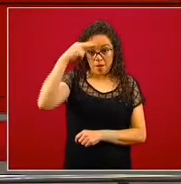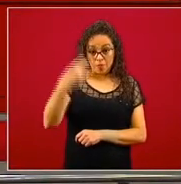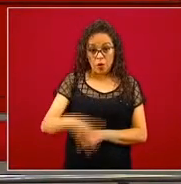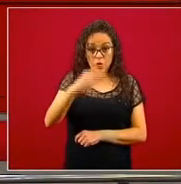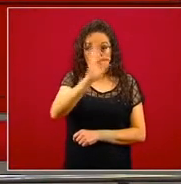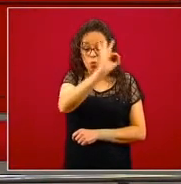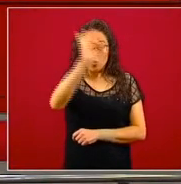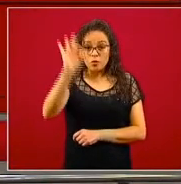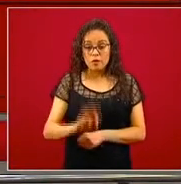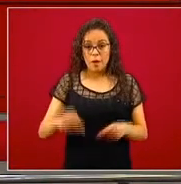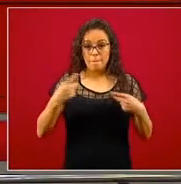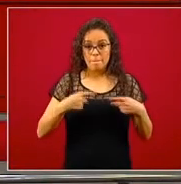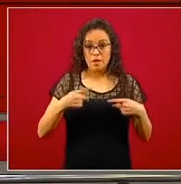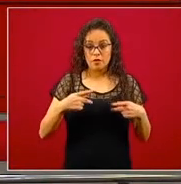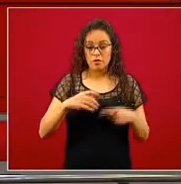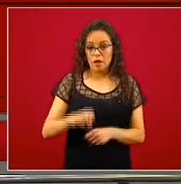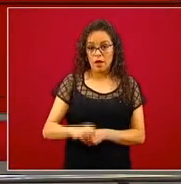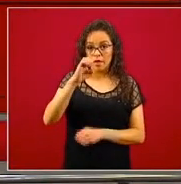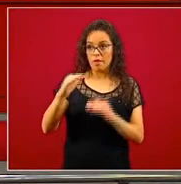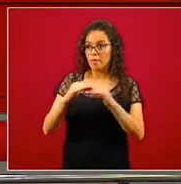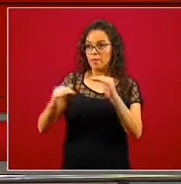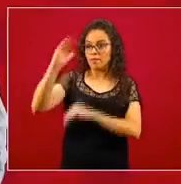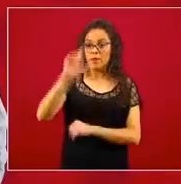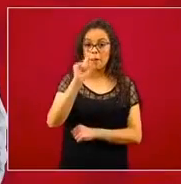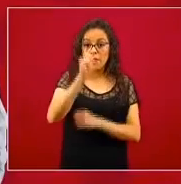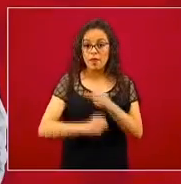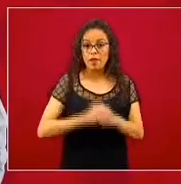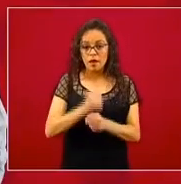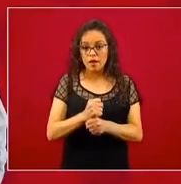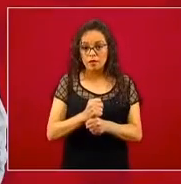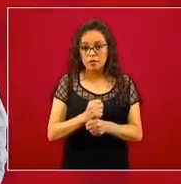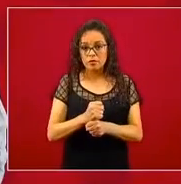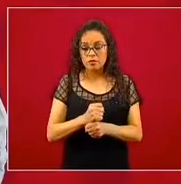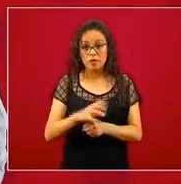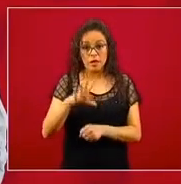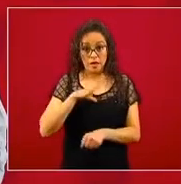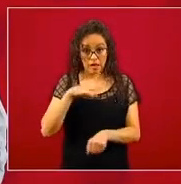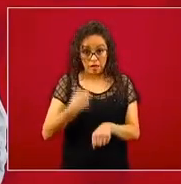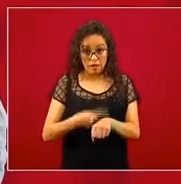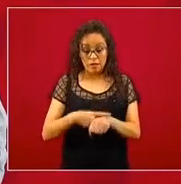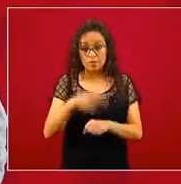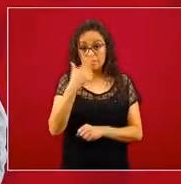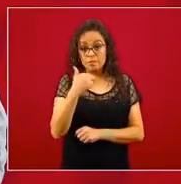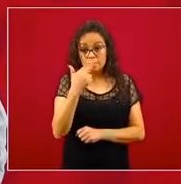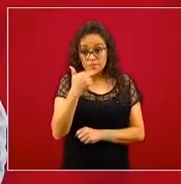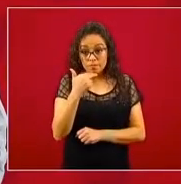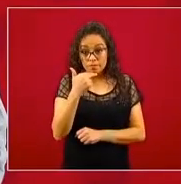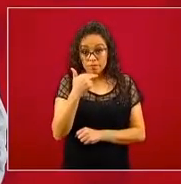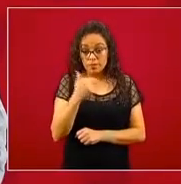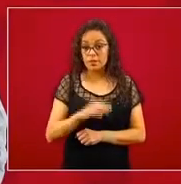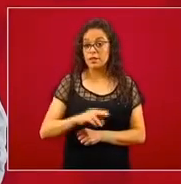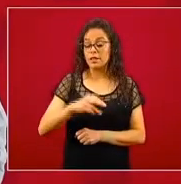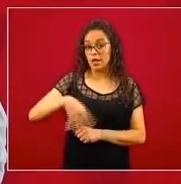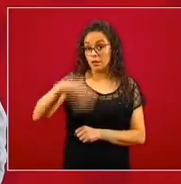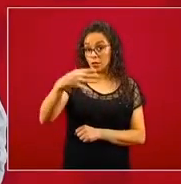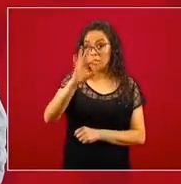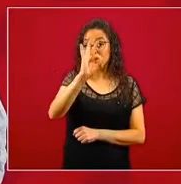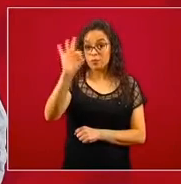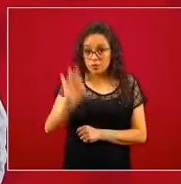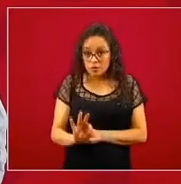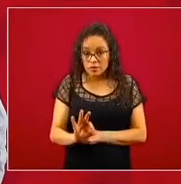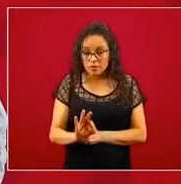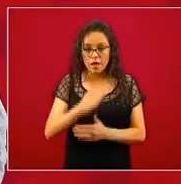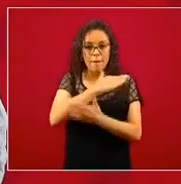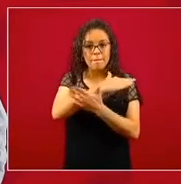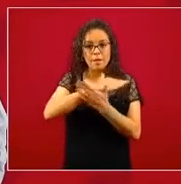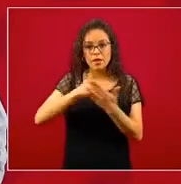COVID. In Mexico, out of 14% of the population who is under 20 and who have diabetes, 14% of the